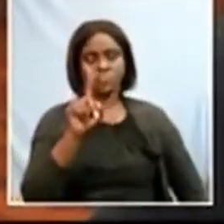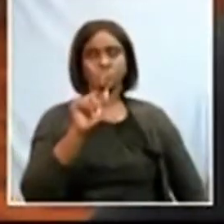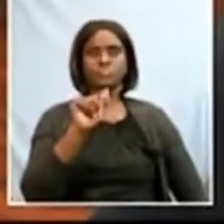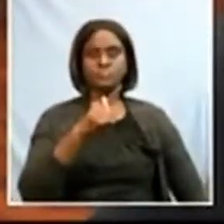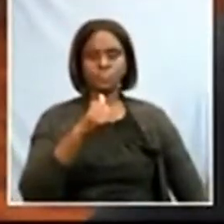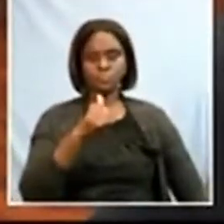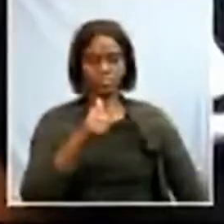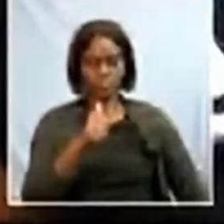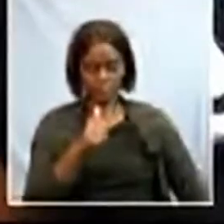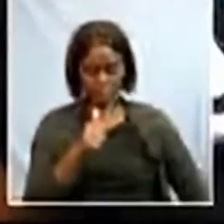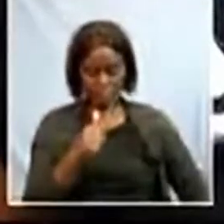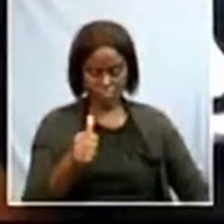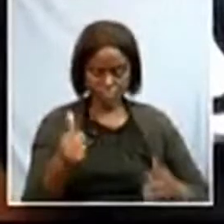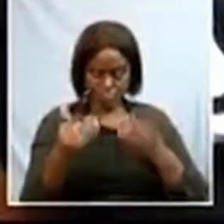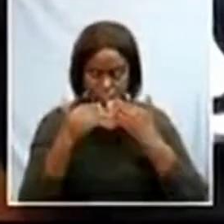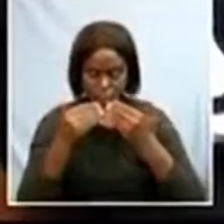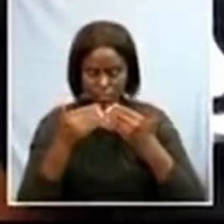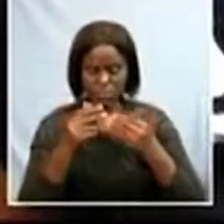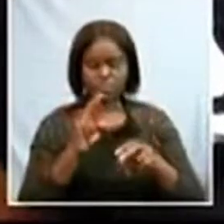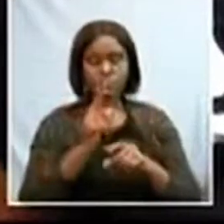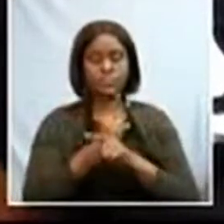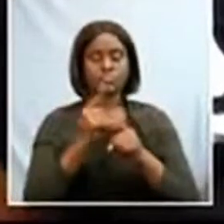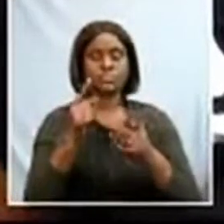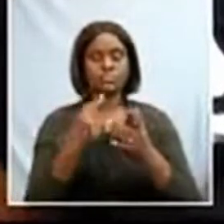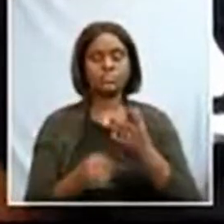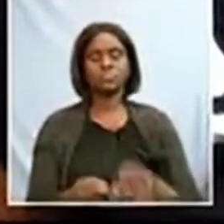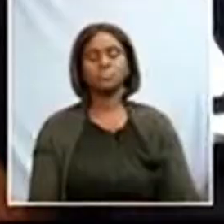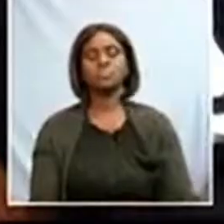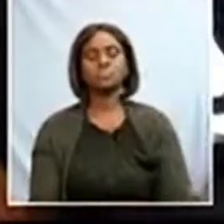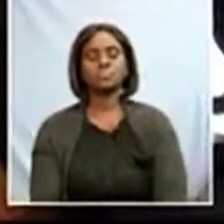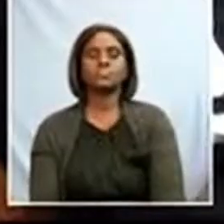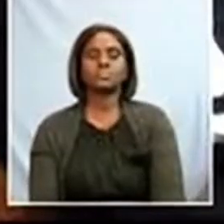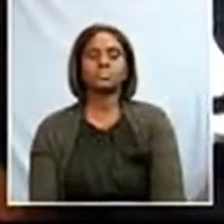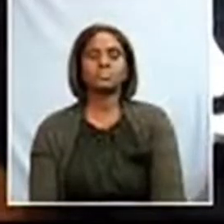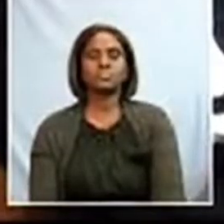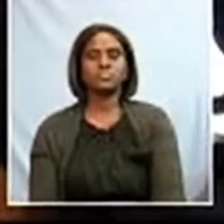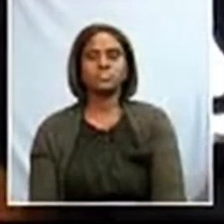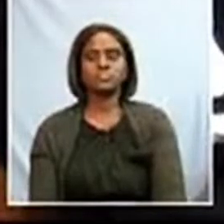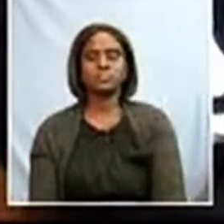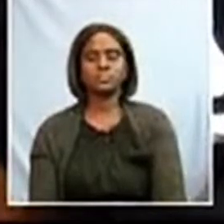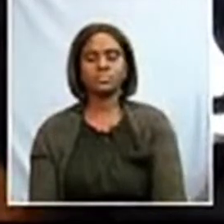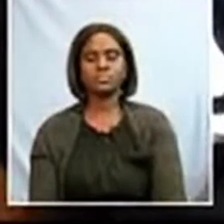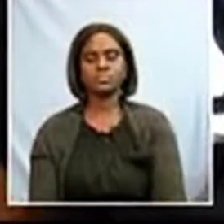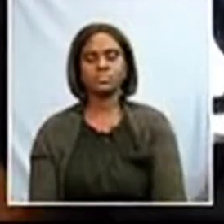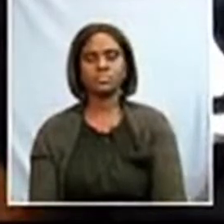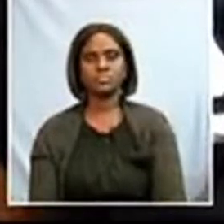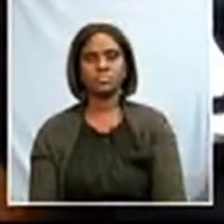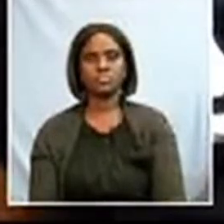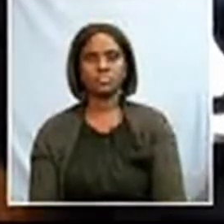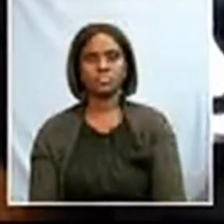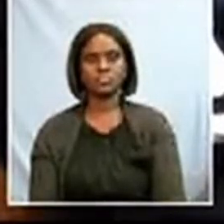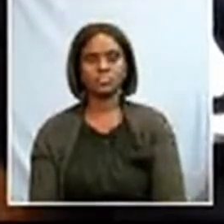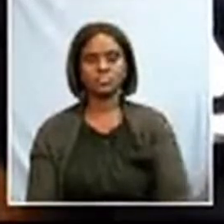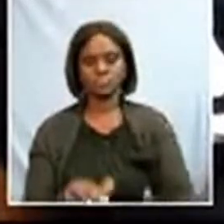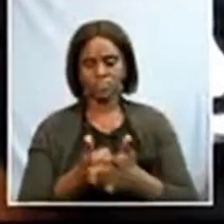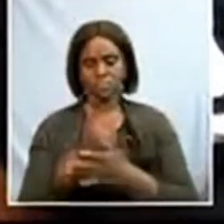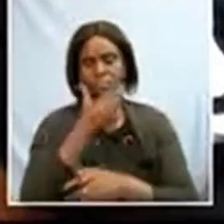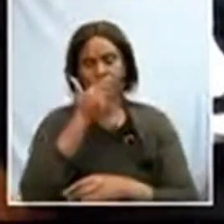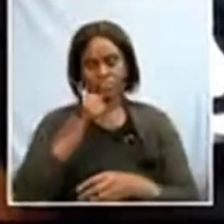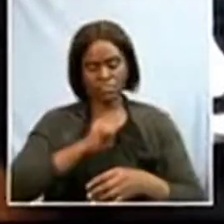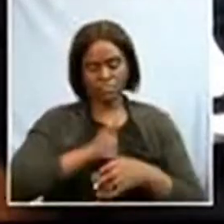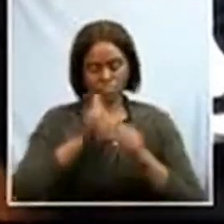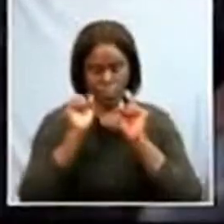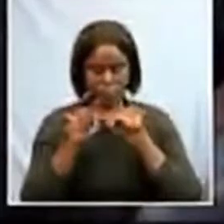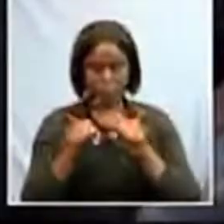up. Okay, thank you, Chair. It will just be a small, just check how best we